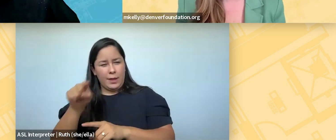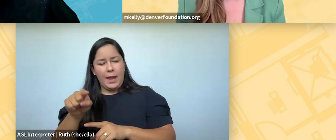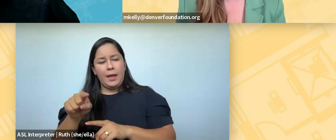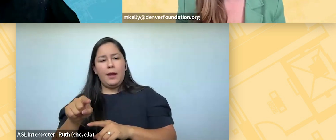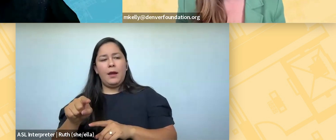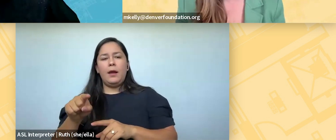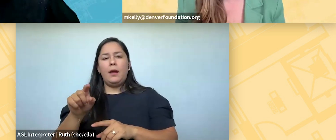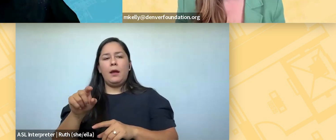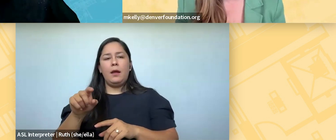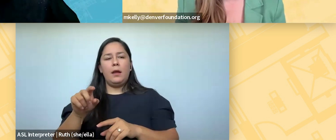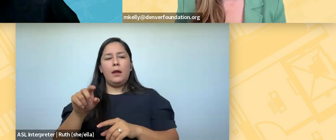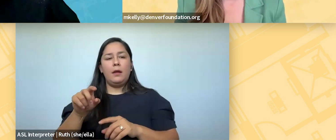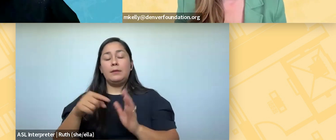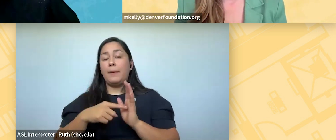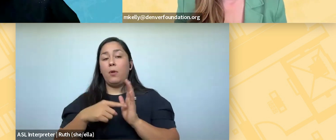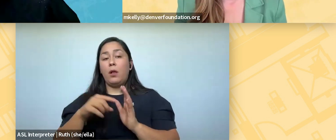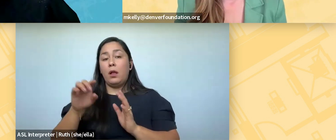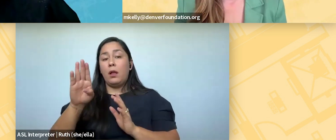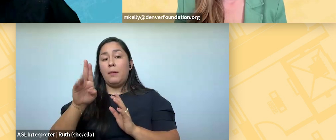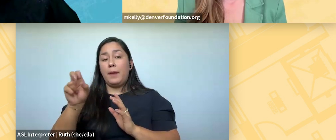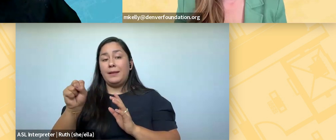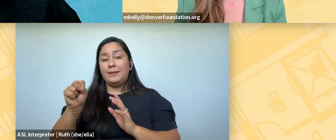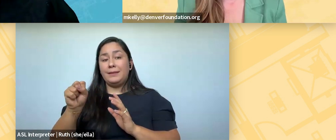passes, for example?